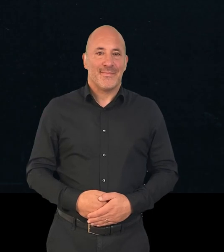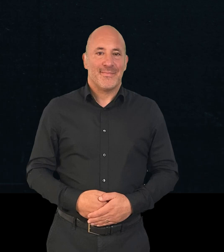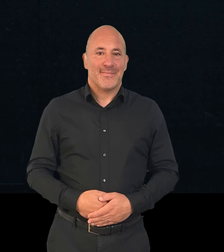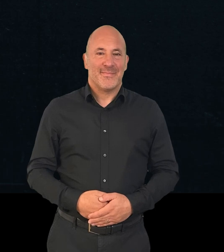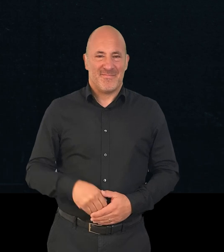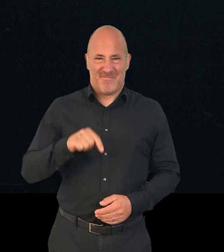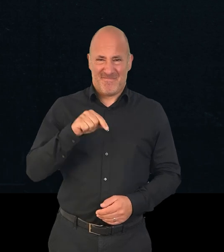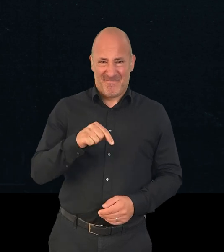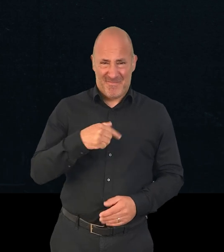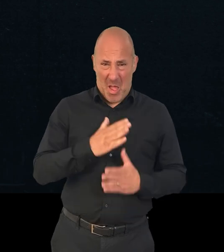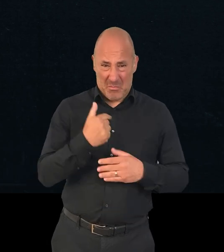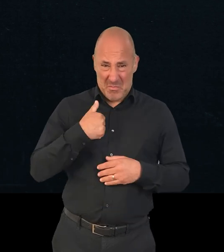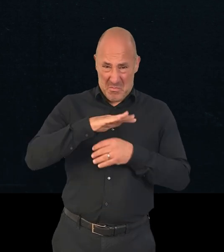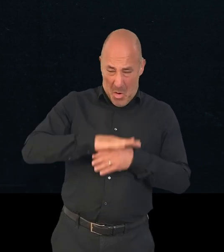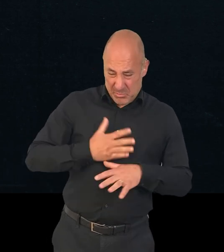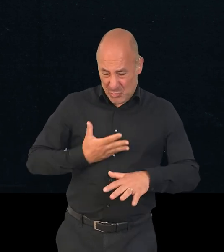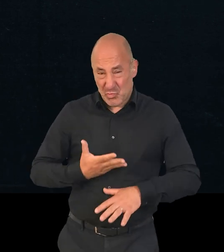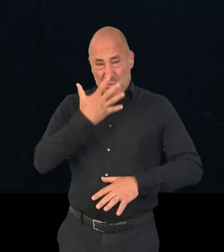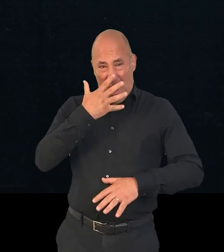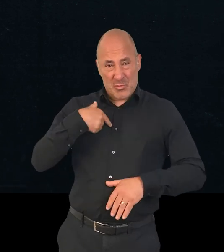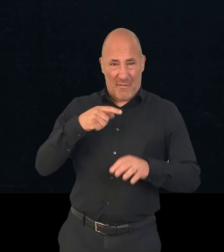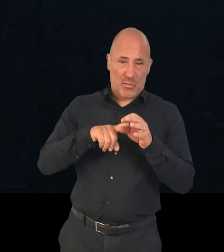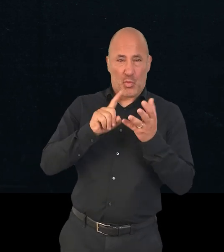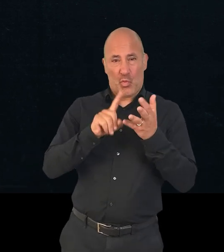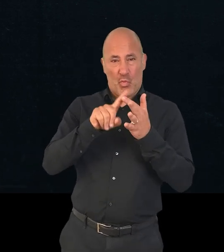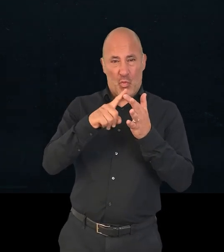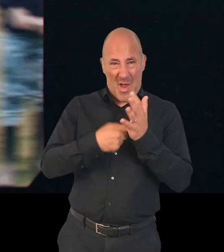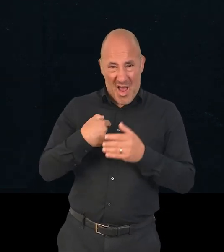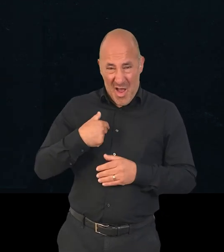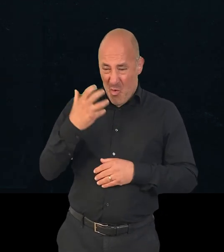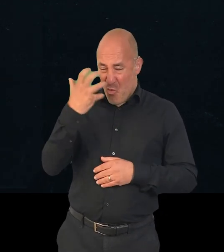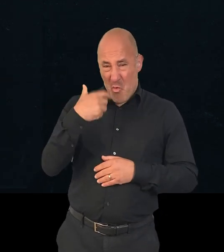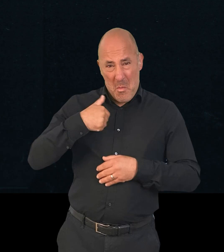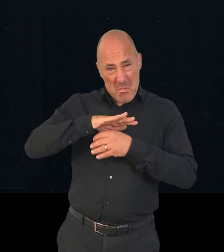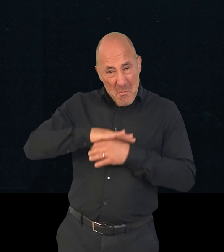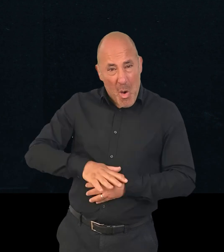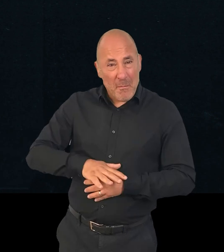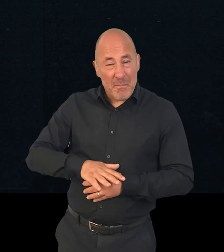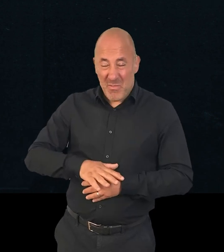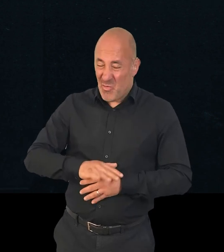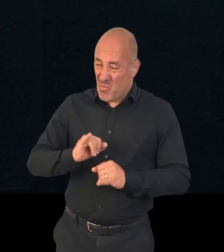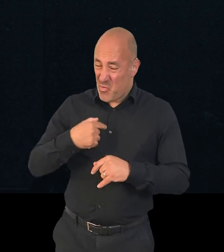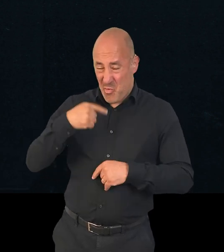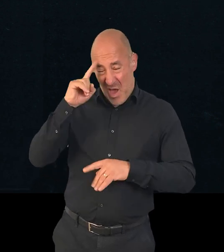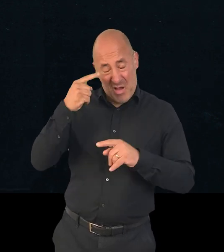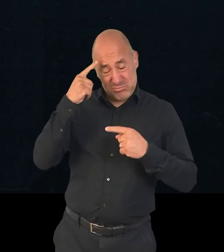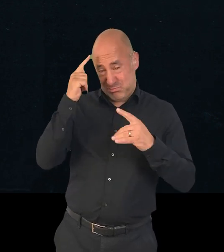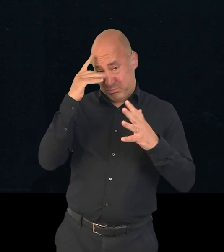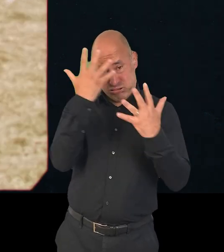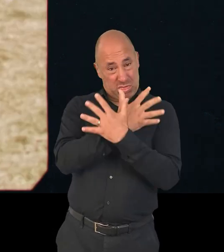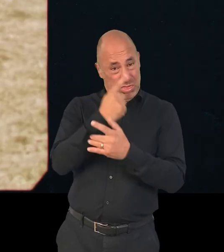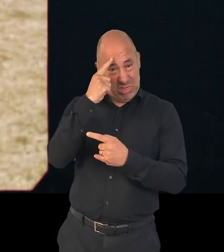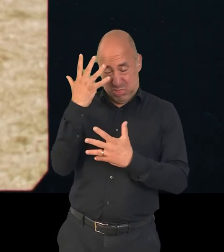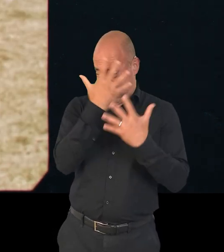To be that deeply uncomfortable and ashamed of a part of yourself, to the extent that you choose to repress it